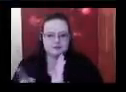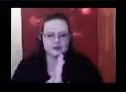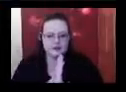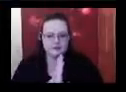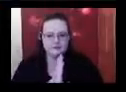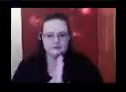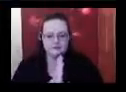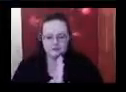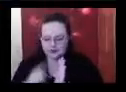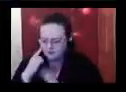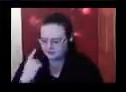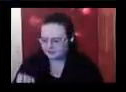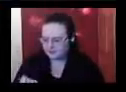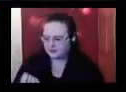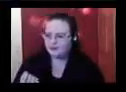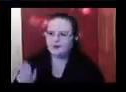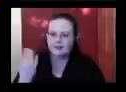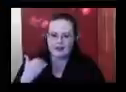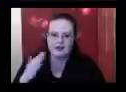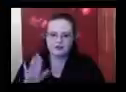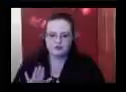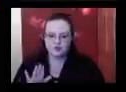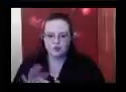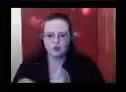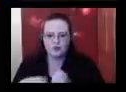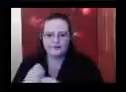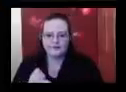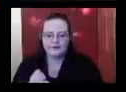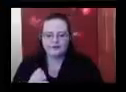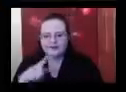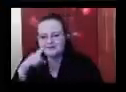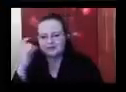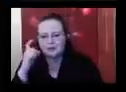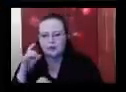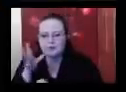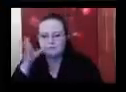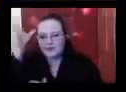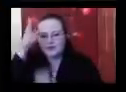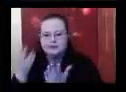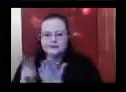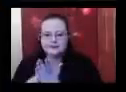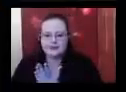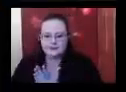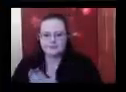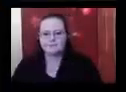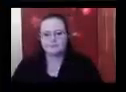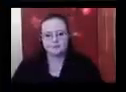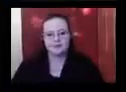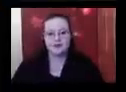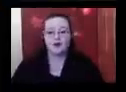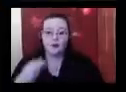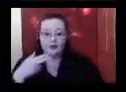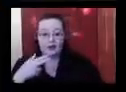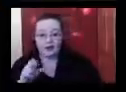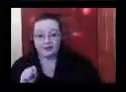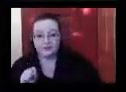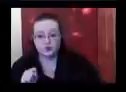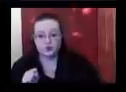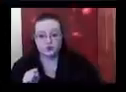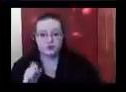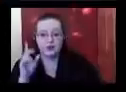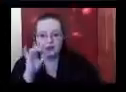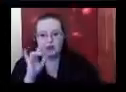towards the end of last school year and through the summer. In terms of our secondary schools, and secondary schools will look different this